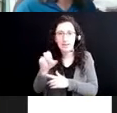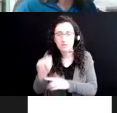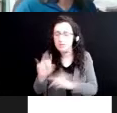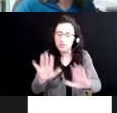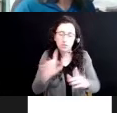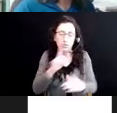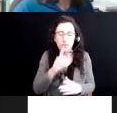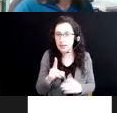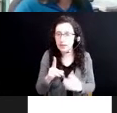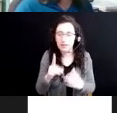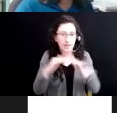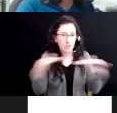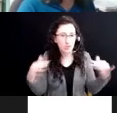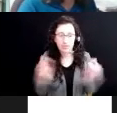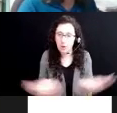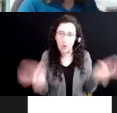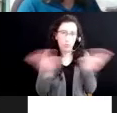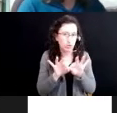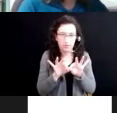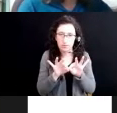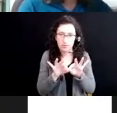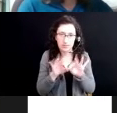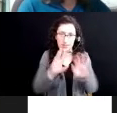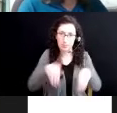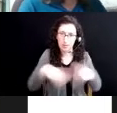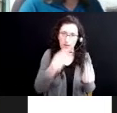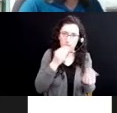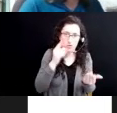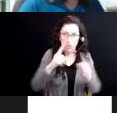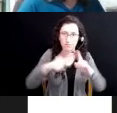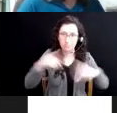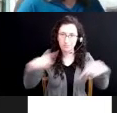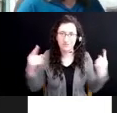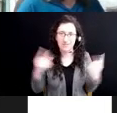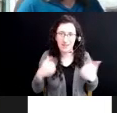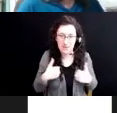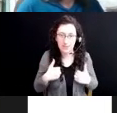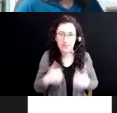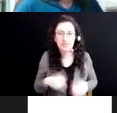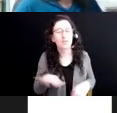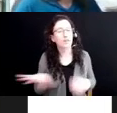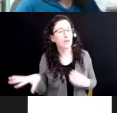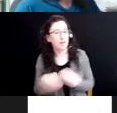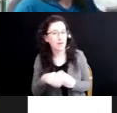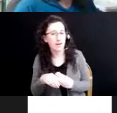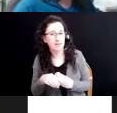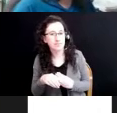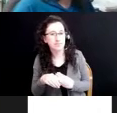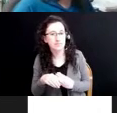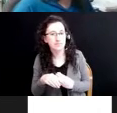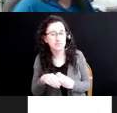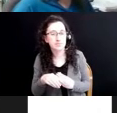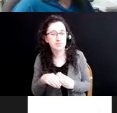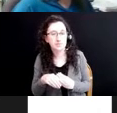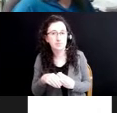diversity is key. And just a side note here, and sometimes I'll get asked